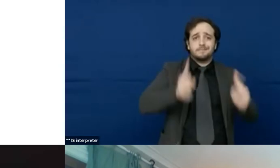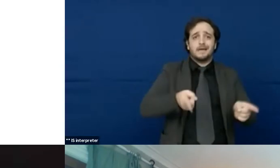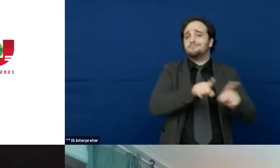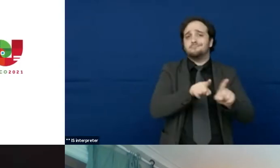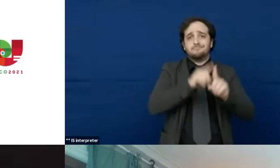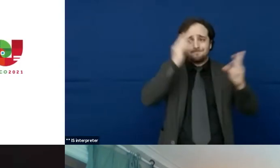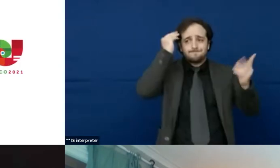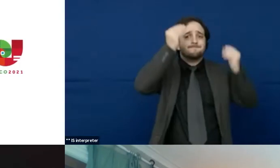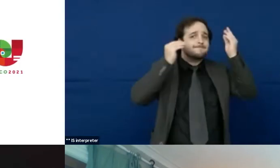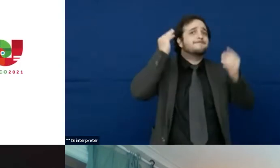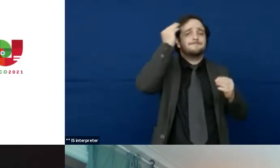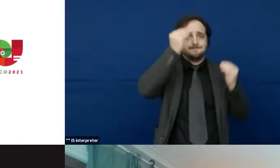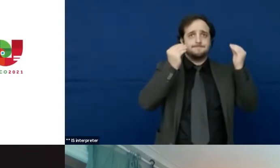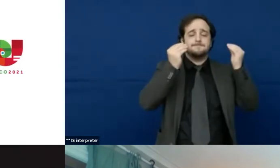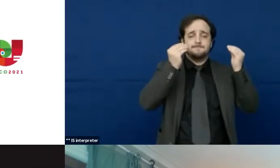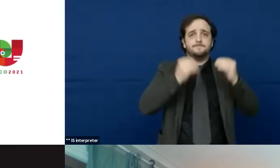continue,